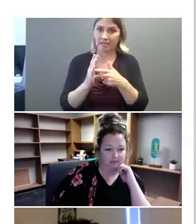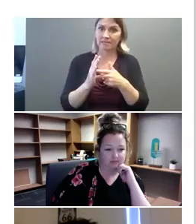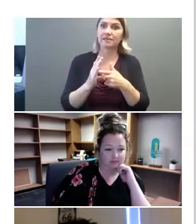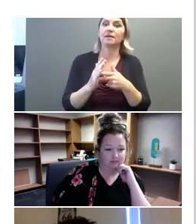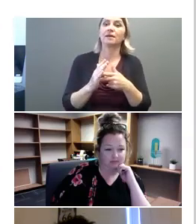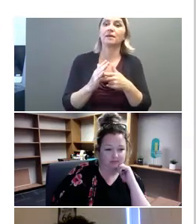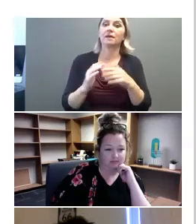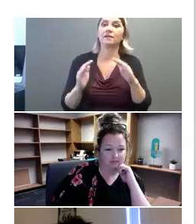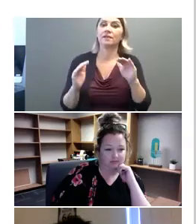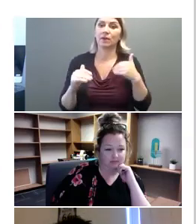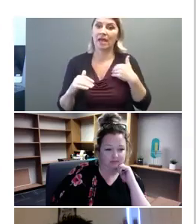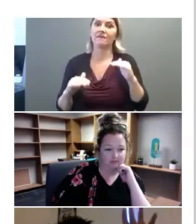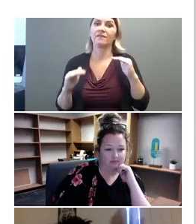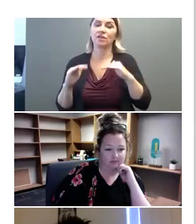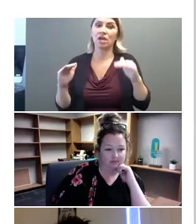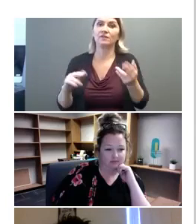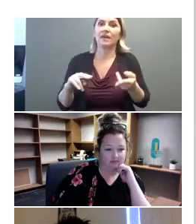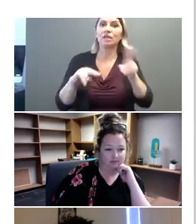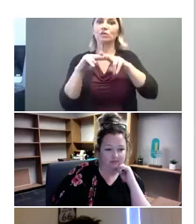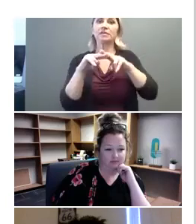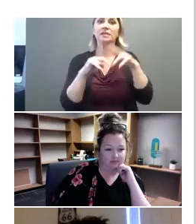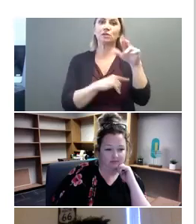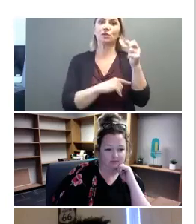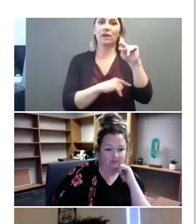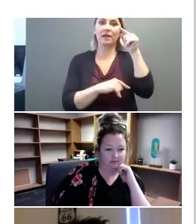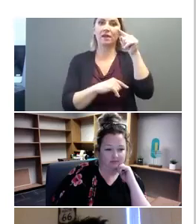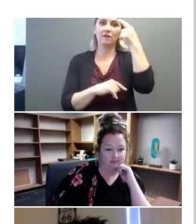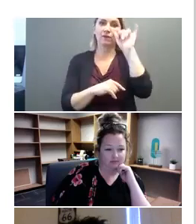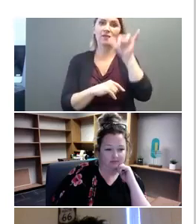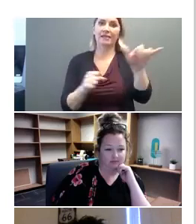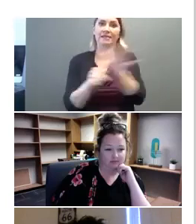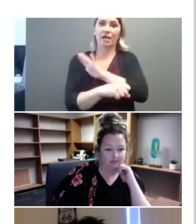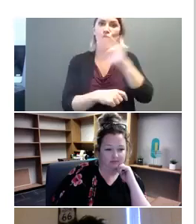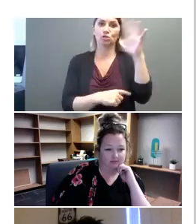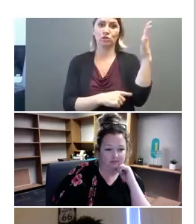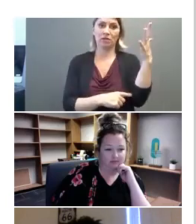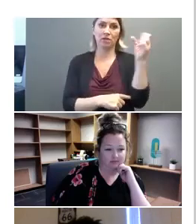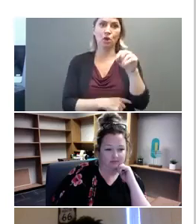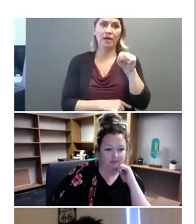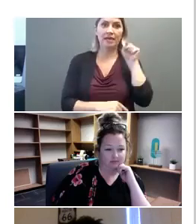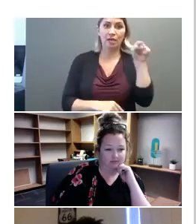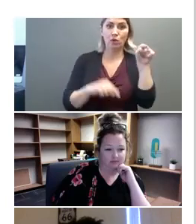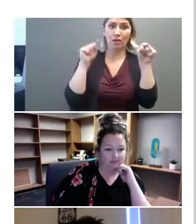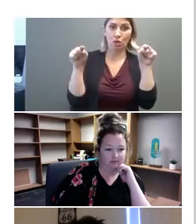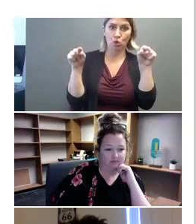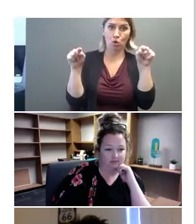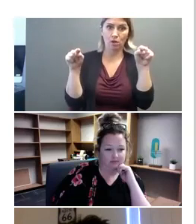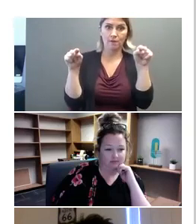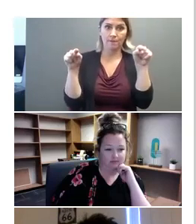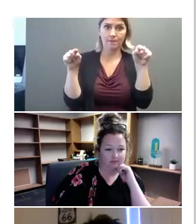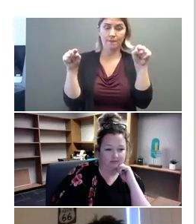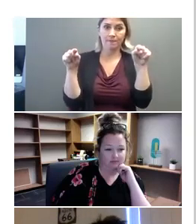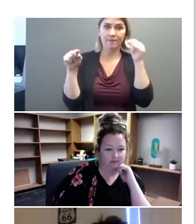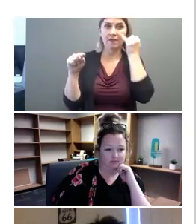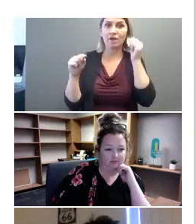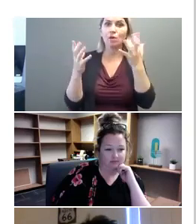that increases the rank of this entire tree. So here both of the ranks were 1. If we